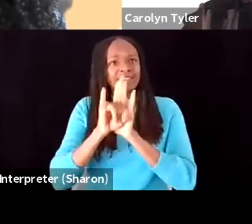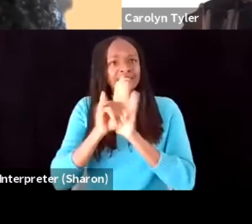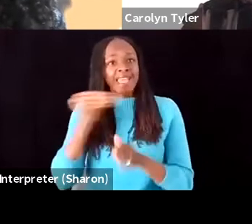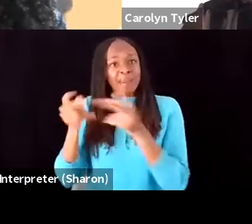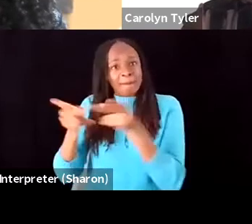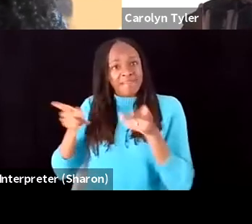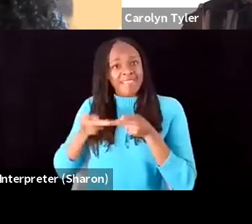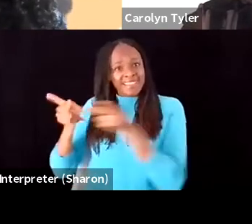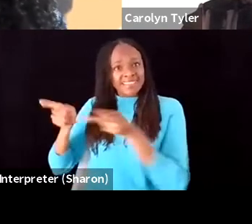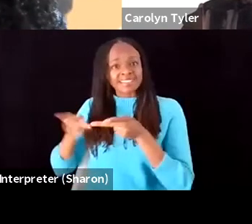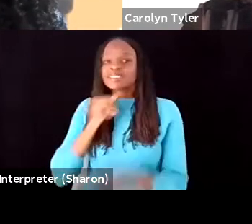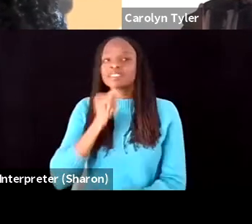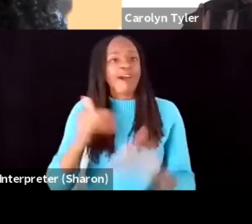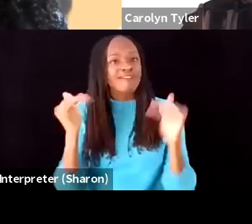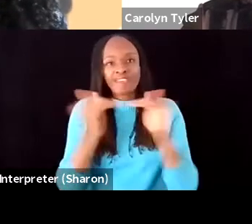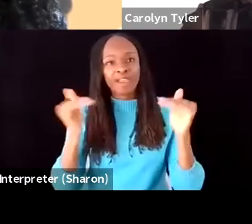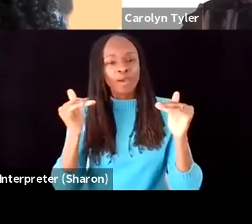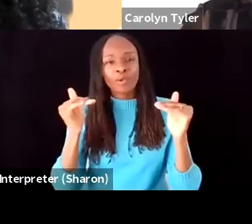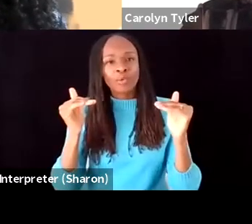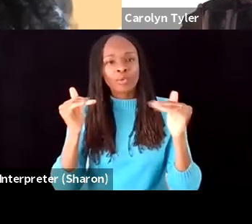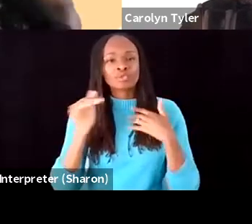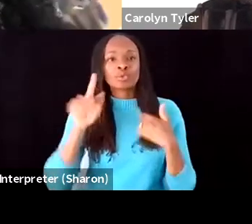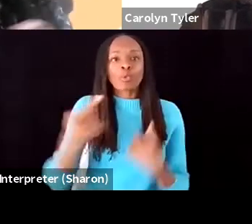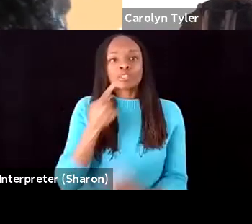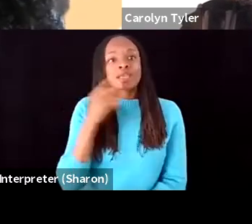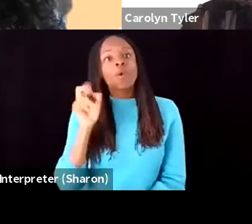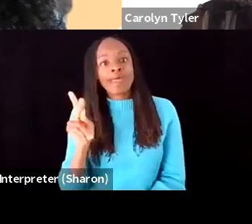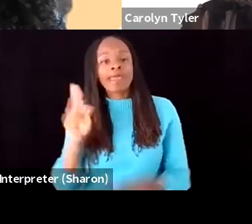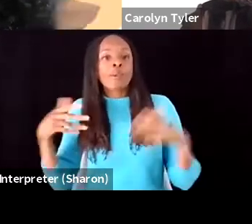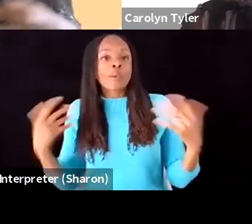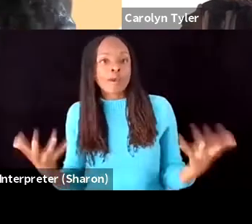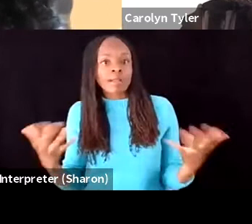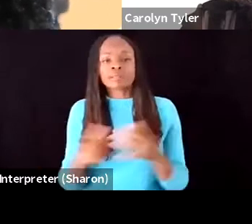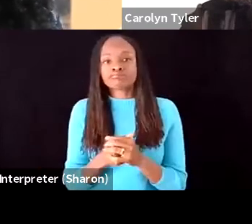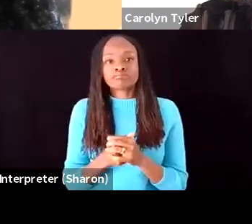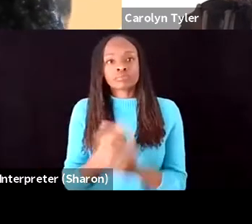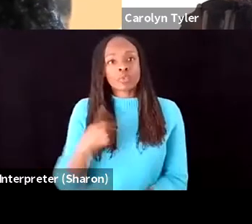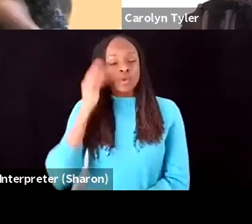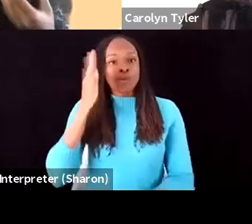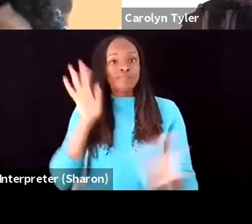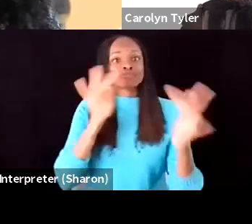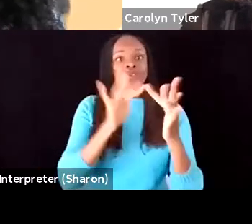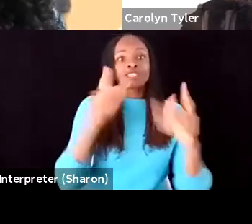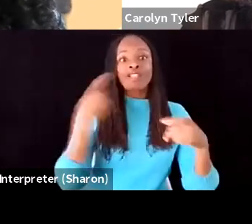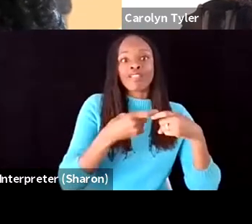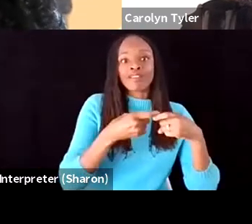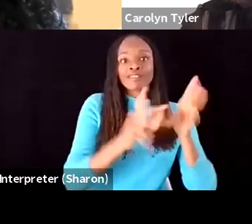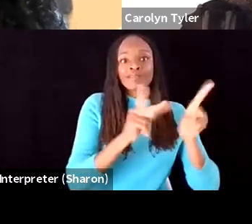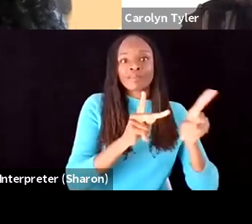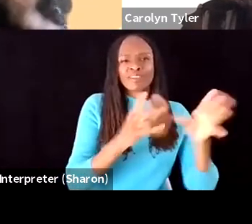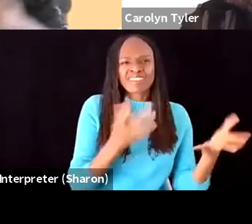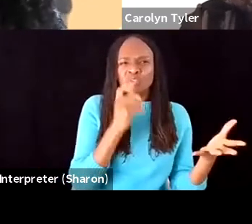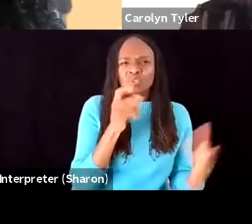it's not fair to just say, okay, well, we're going to reach Latinos and it's fine. Like, who are we even talking